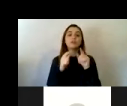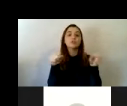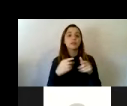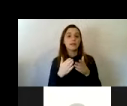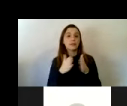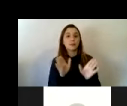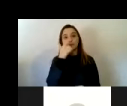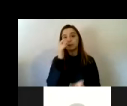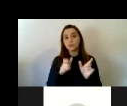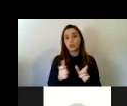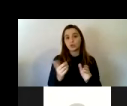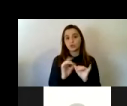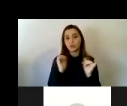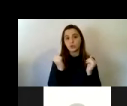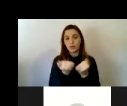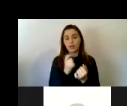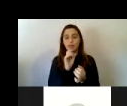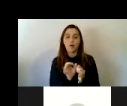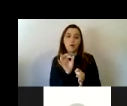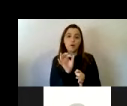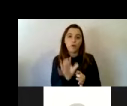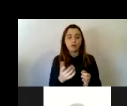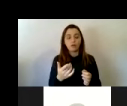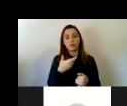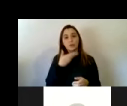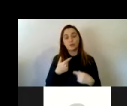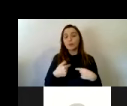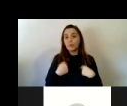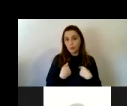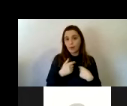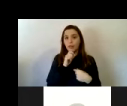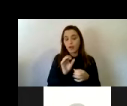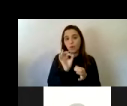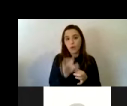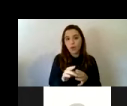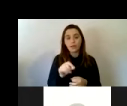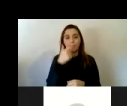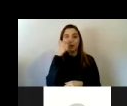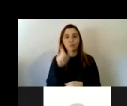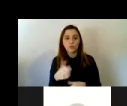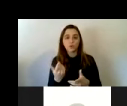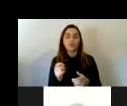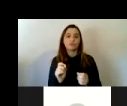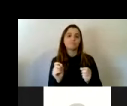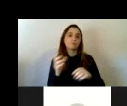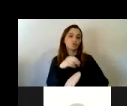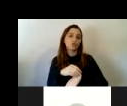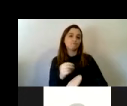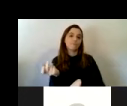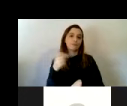society to contribute with their own experience, and the people who came newly to Sweden to contribute by